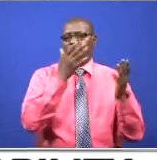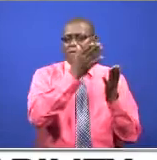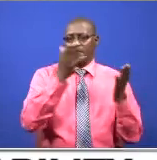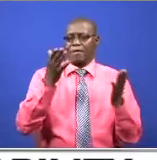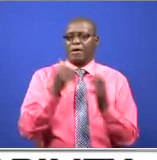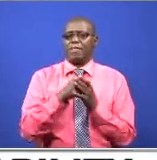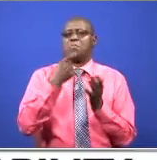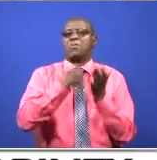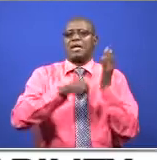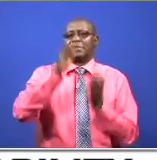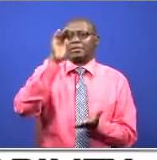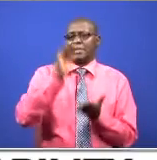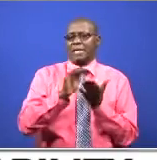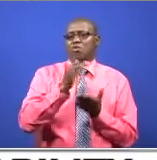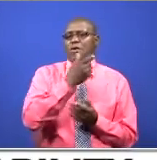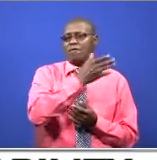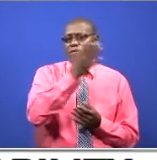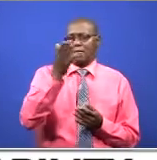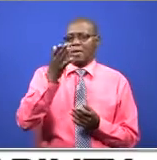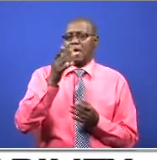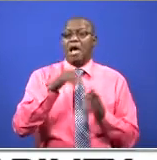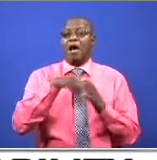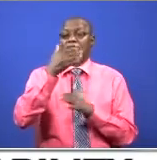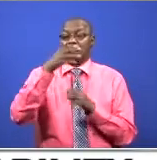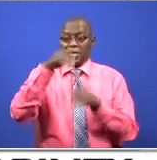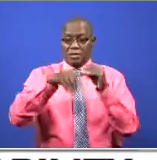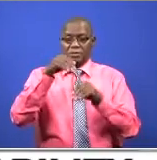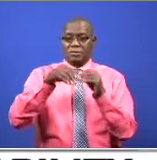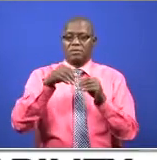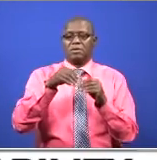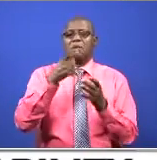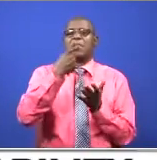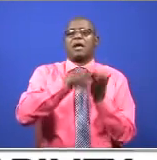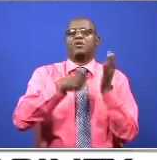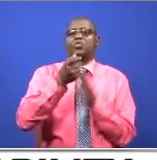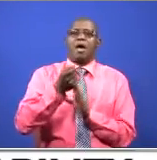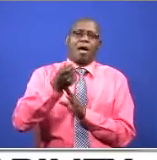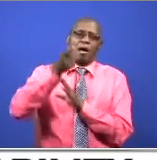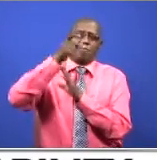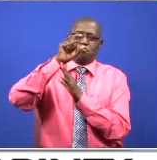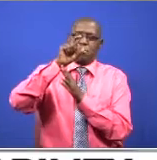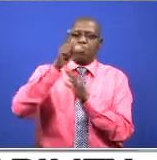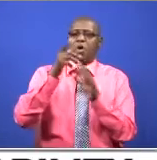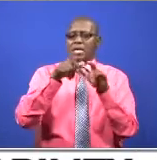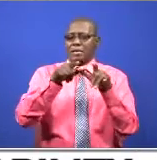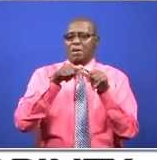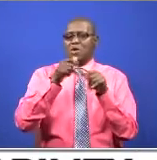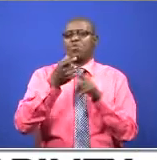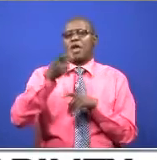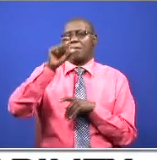happen historically, immediately after an election, prices go up because demand goes up.